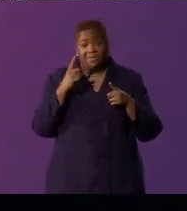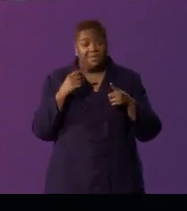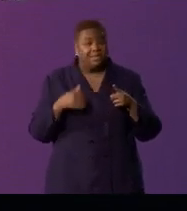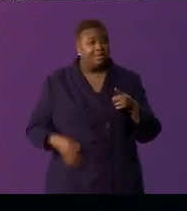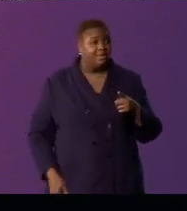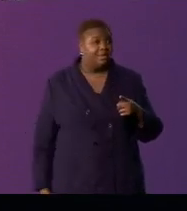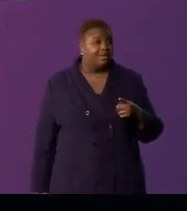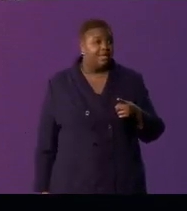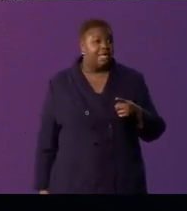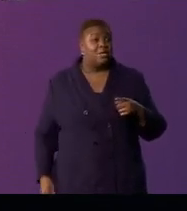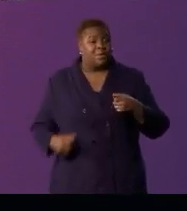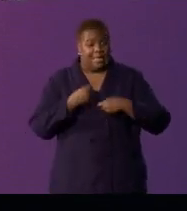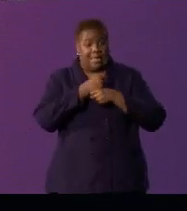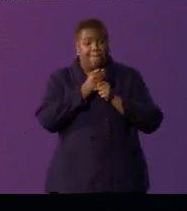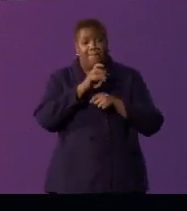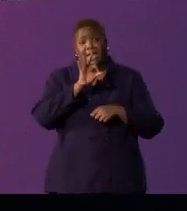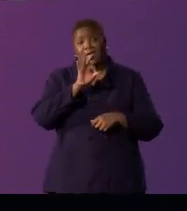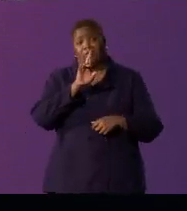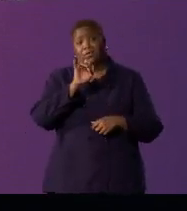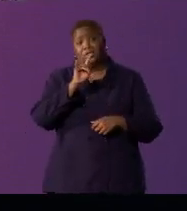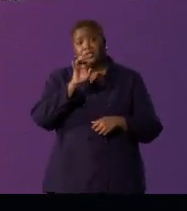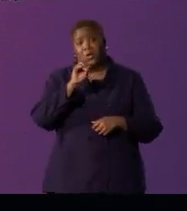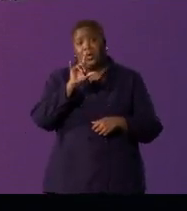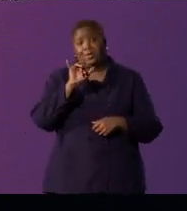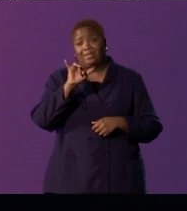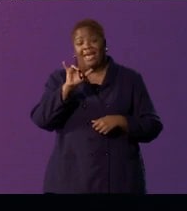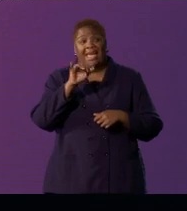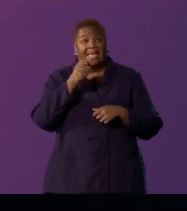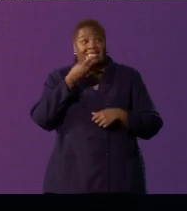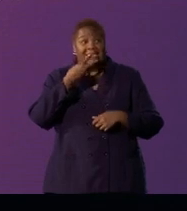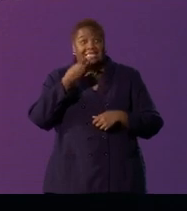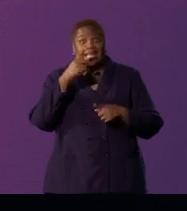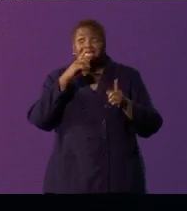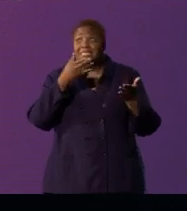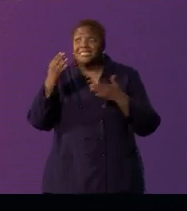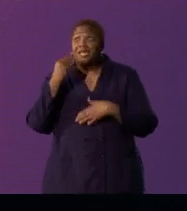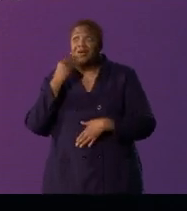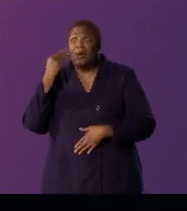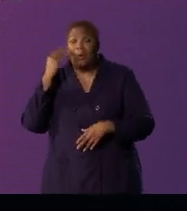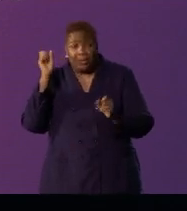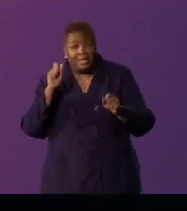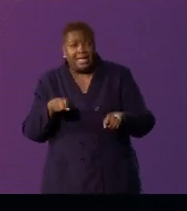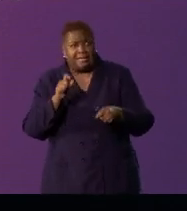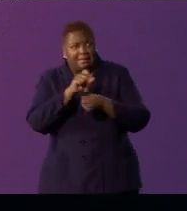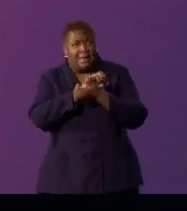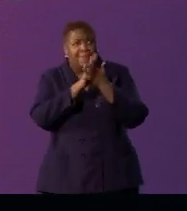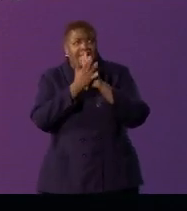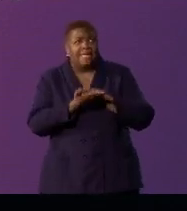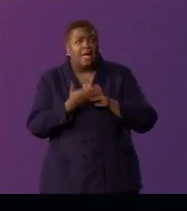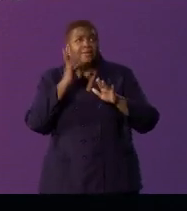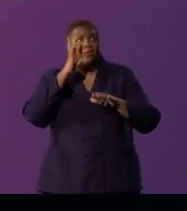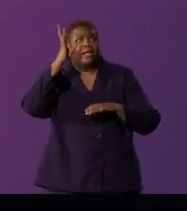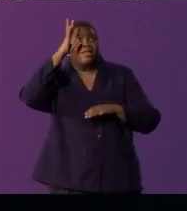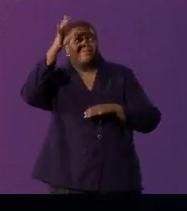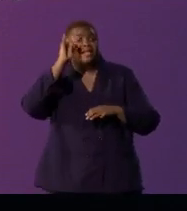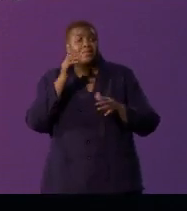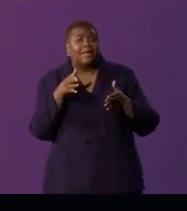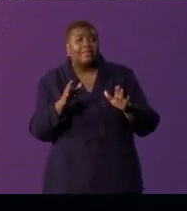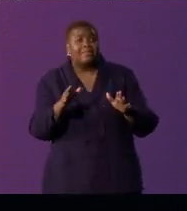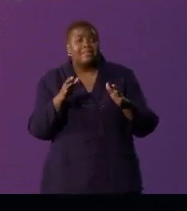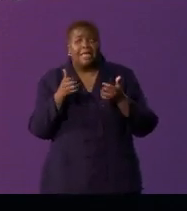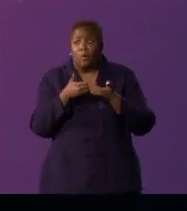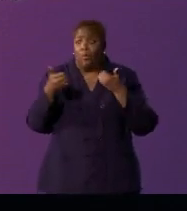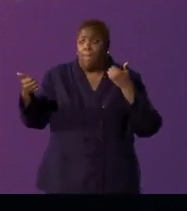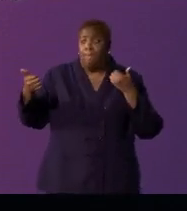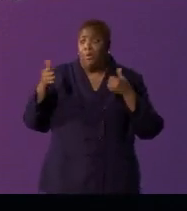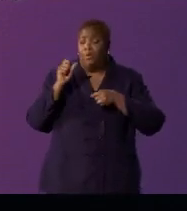Frito-Lay snacks sitting at home on a hybrid basis? Could we innovate that way? Could we procure that way? Could we drive